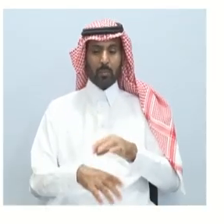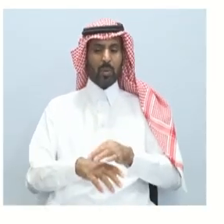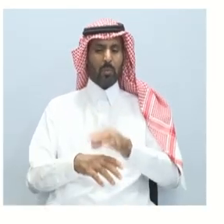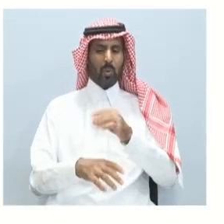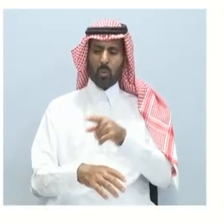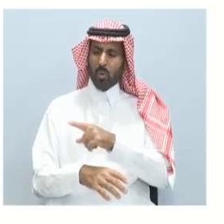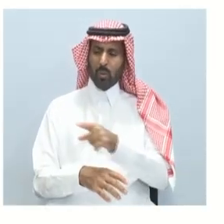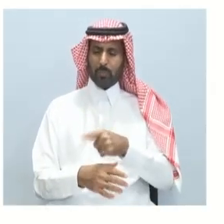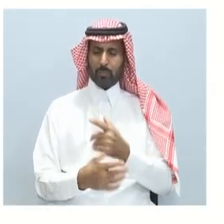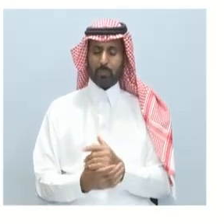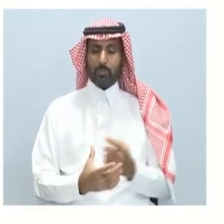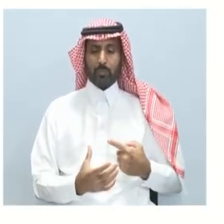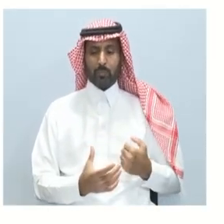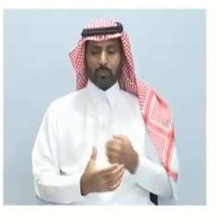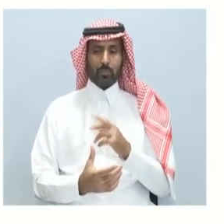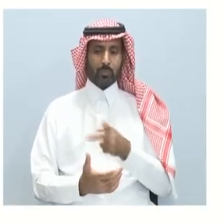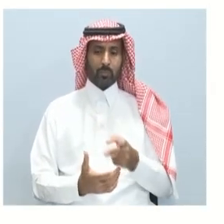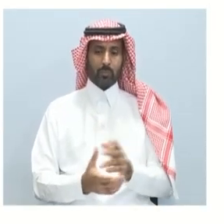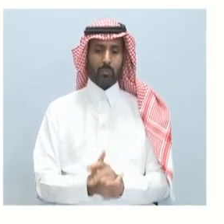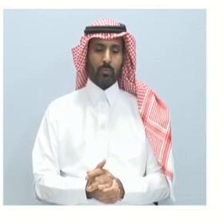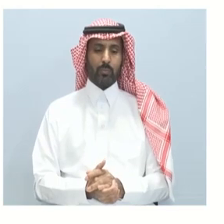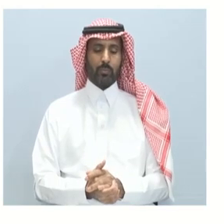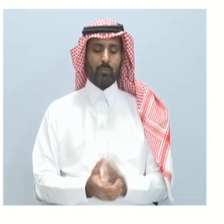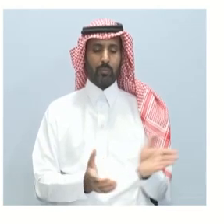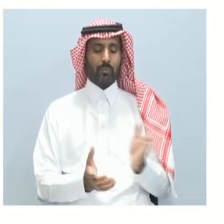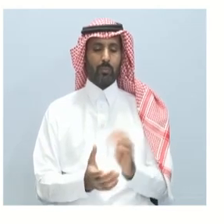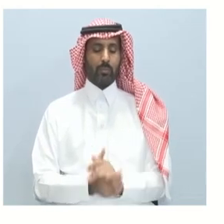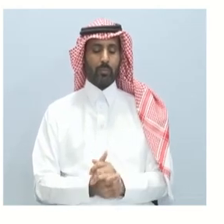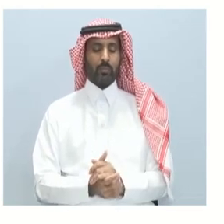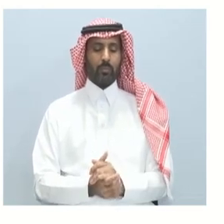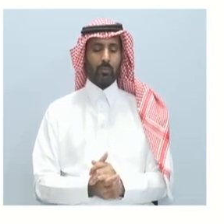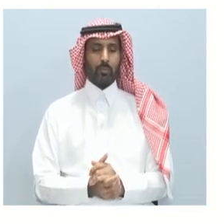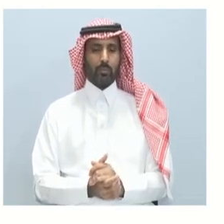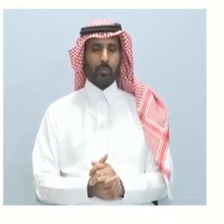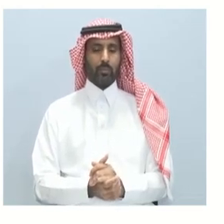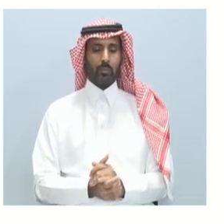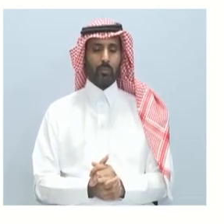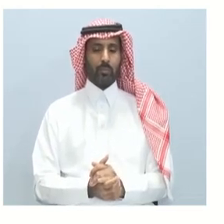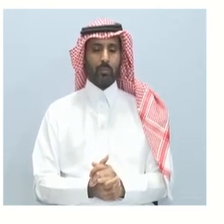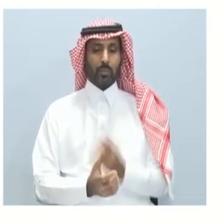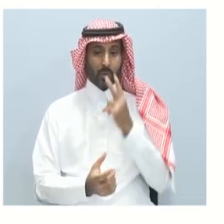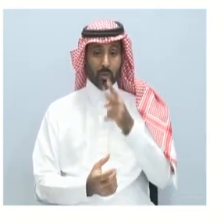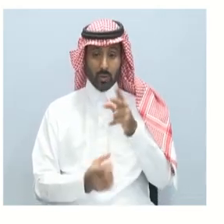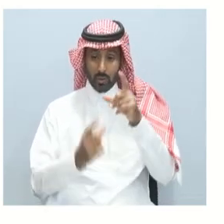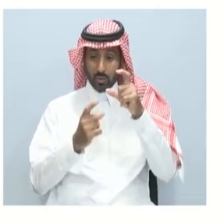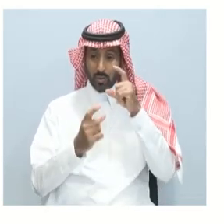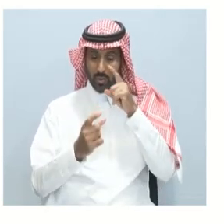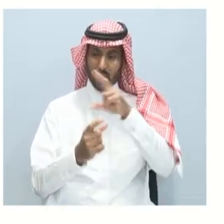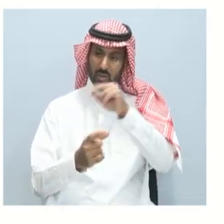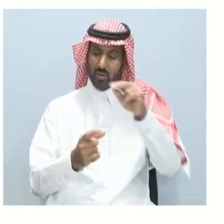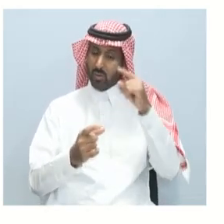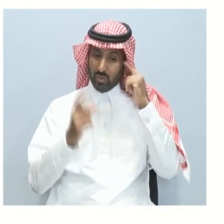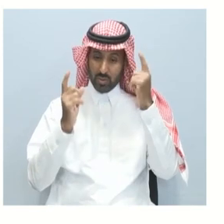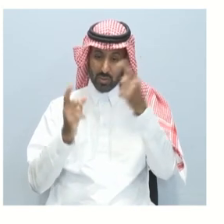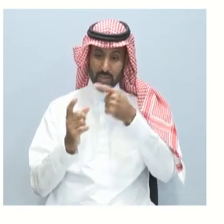that provide information about each one. Now, in your view, what are the characteristics that they share? So